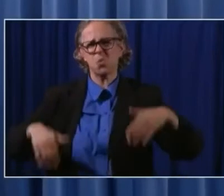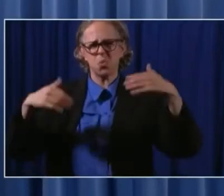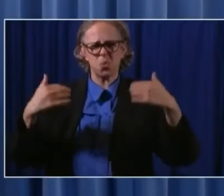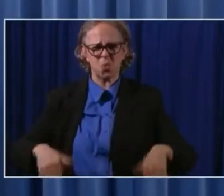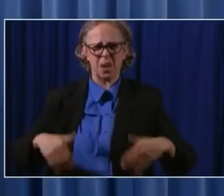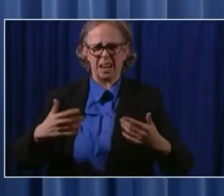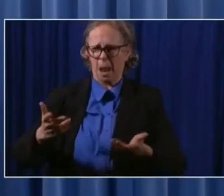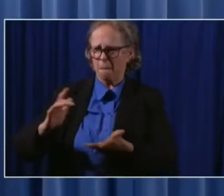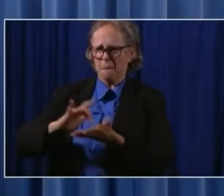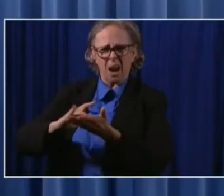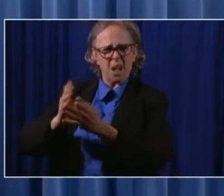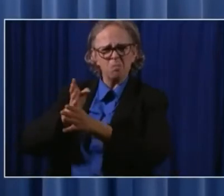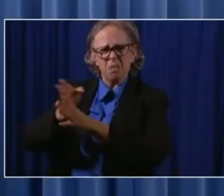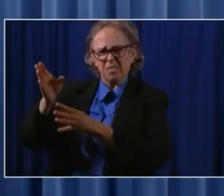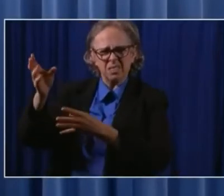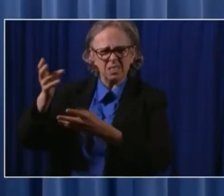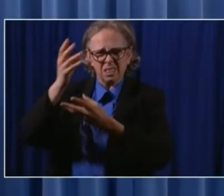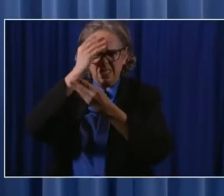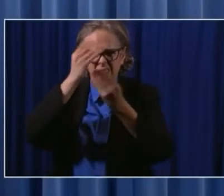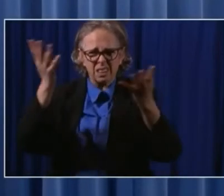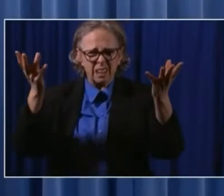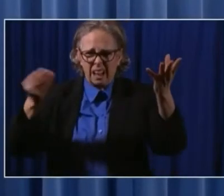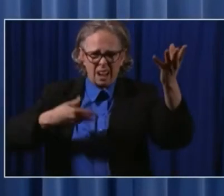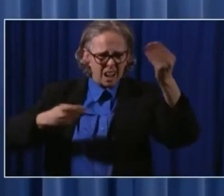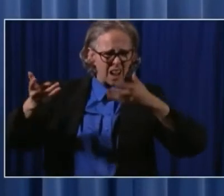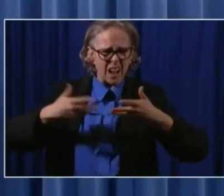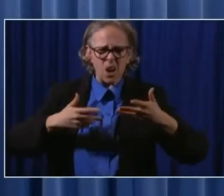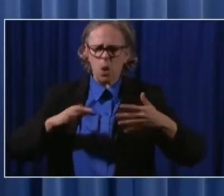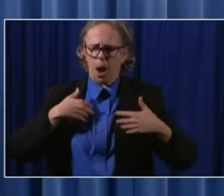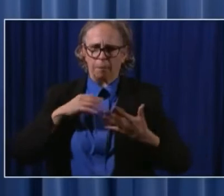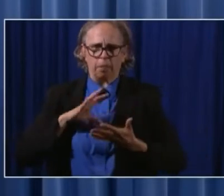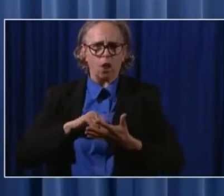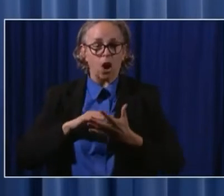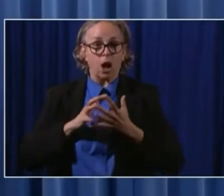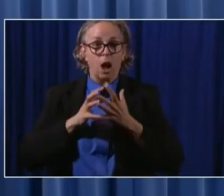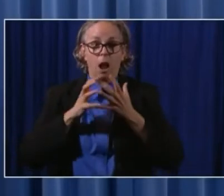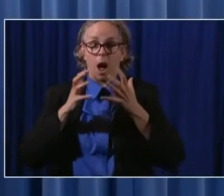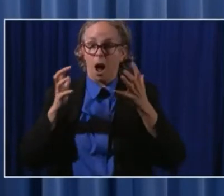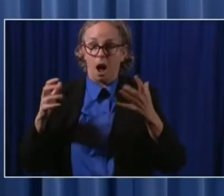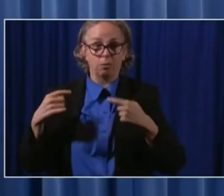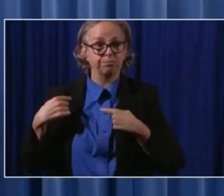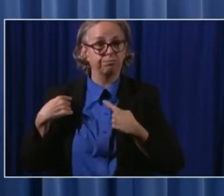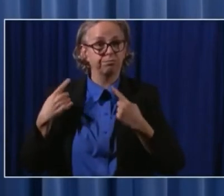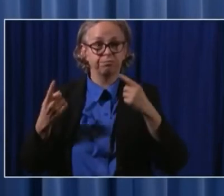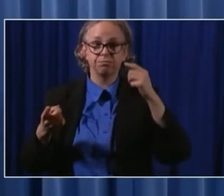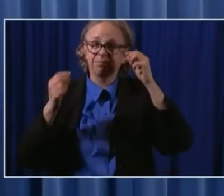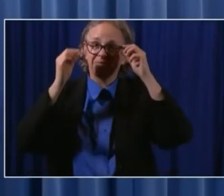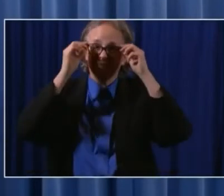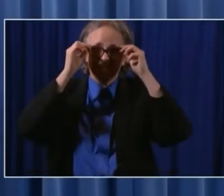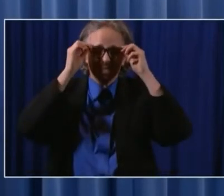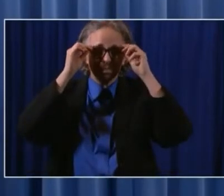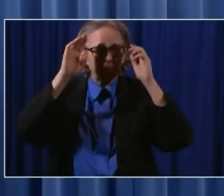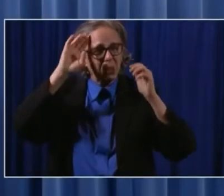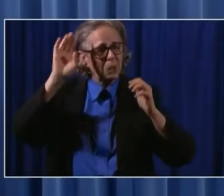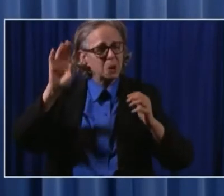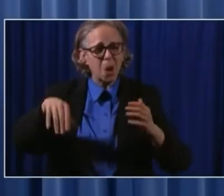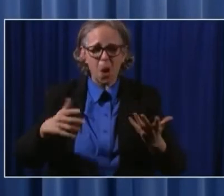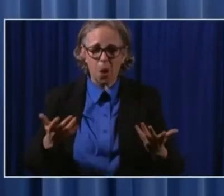much more today than we knew at the beginning of this pandemic. We know that the wearing of masks in those yellow counties and in those orange